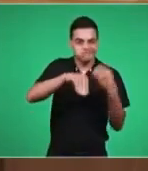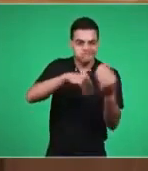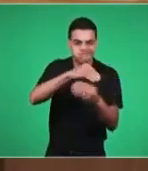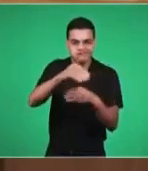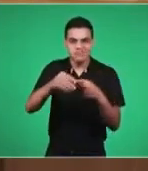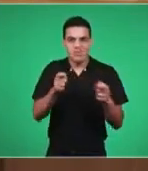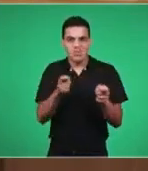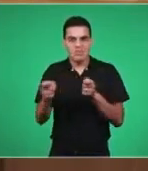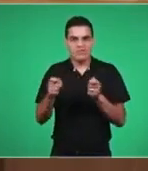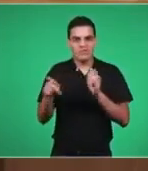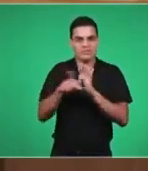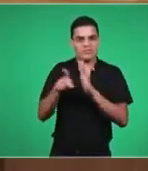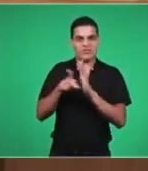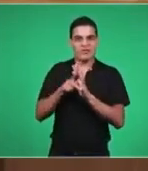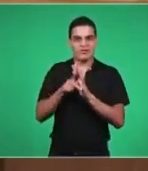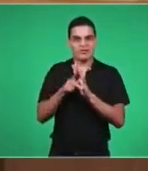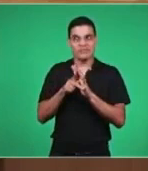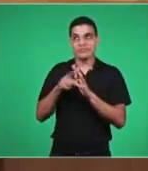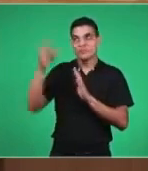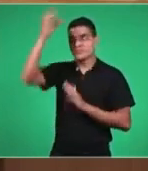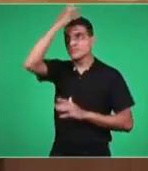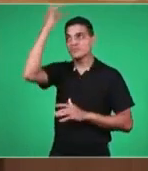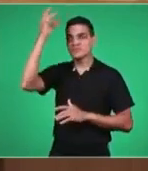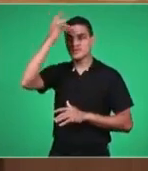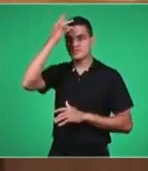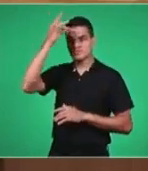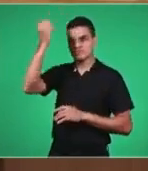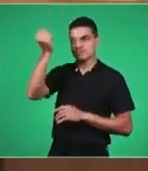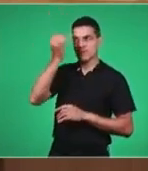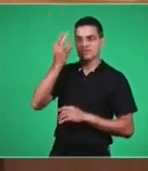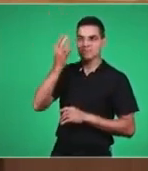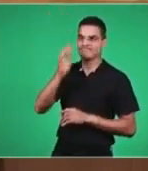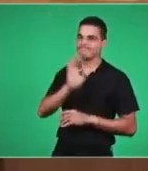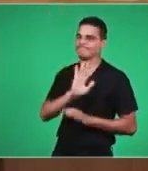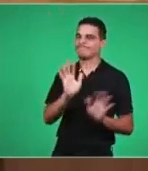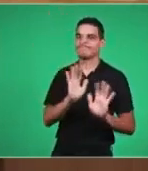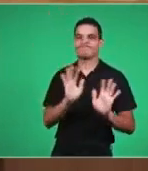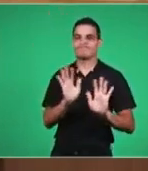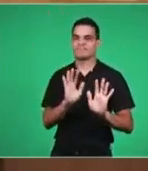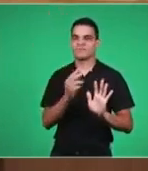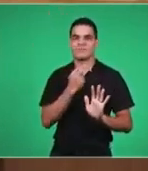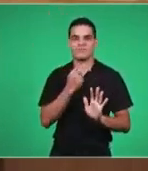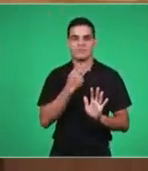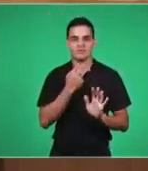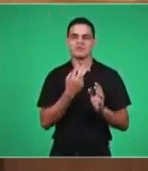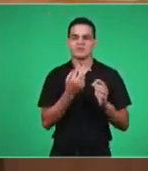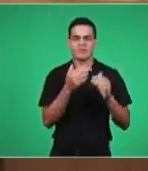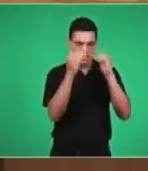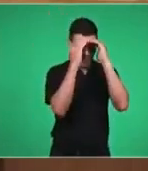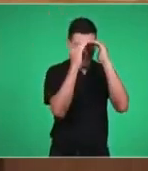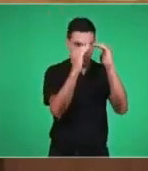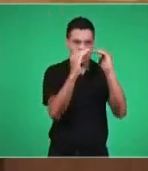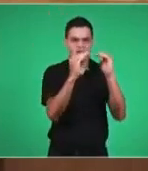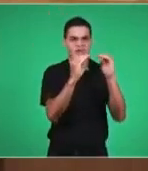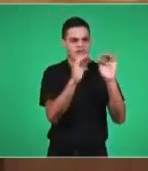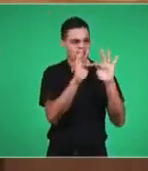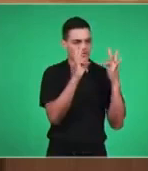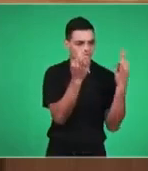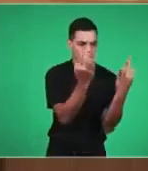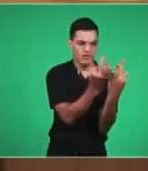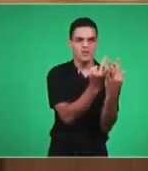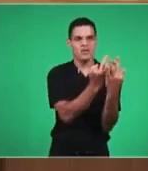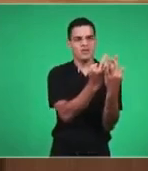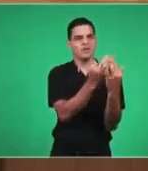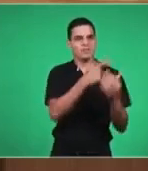And nothing is going to interfere. The family of the pastor, not family members and friends, is going to interfere with